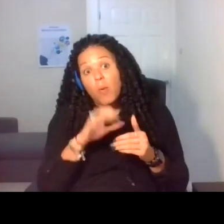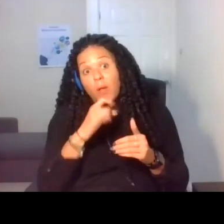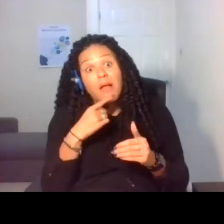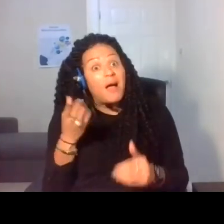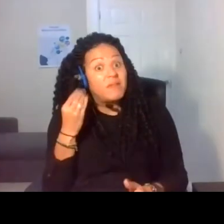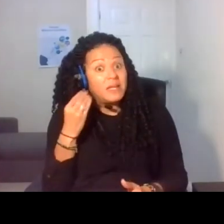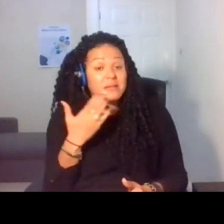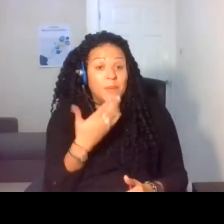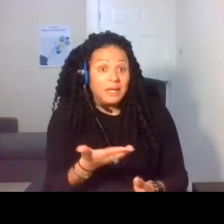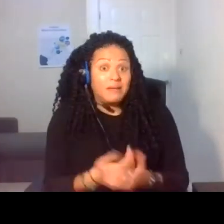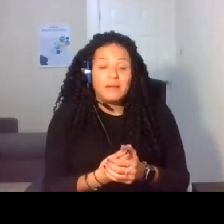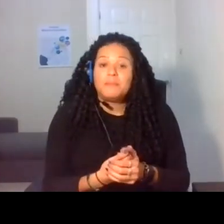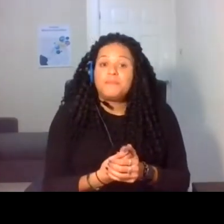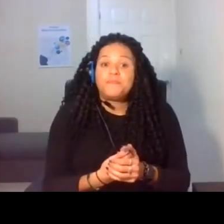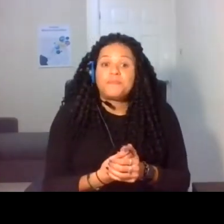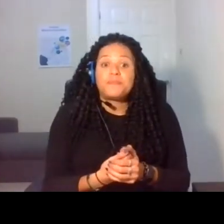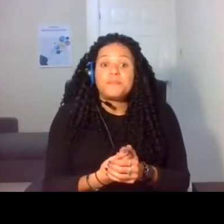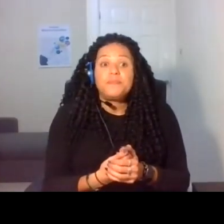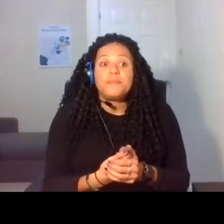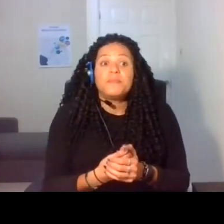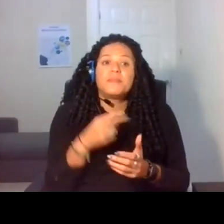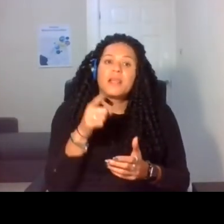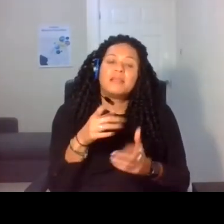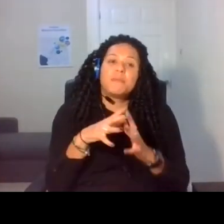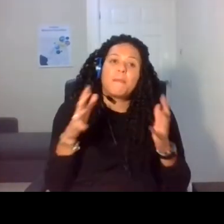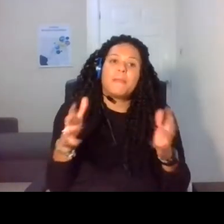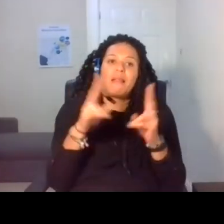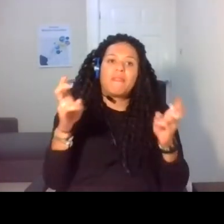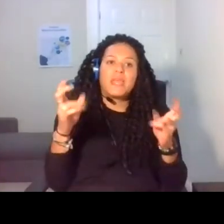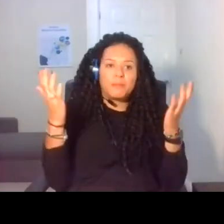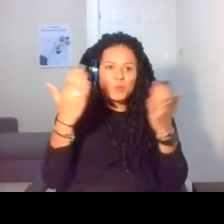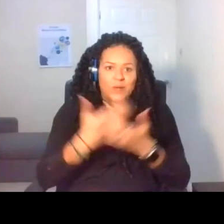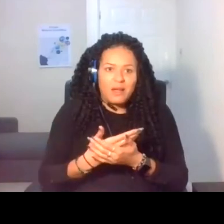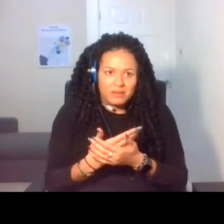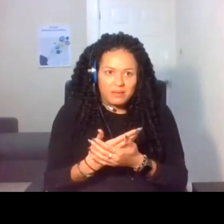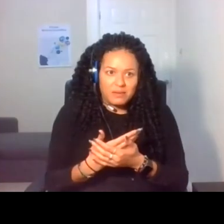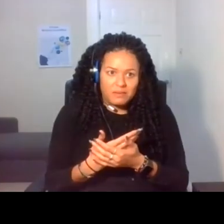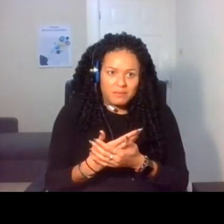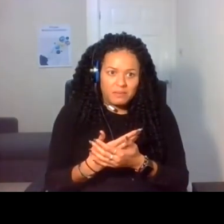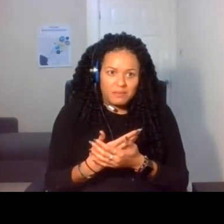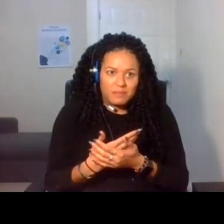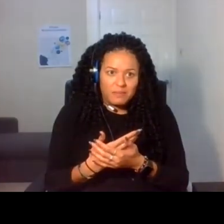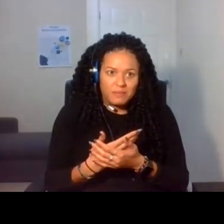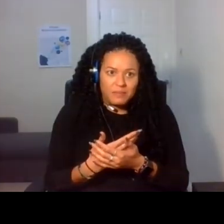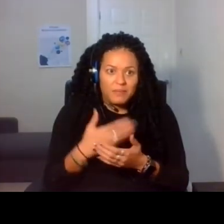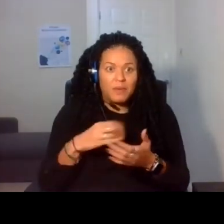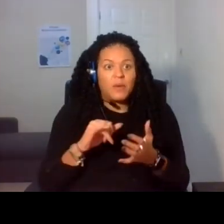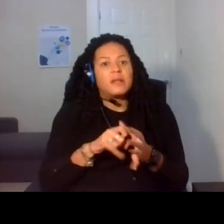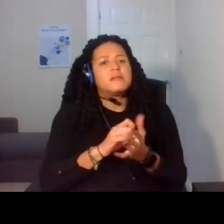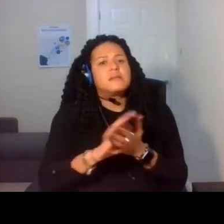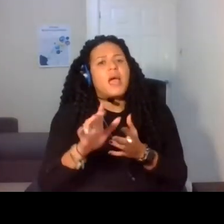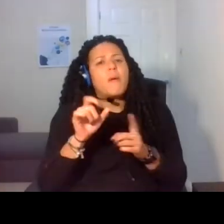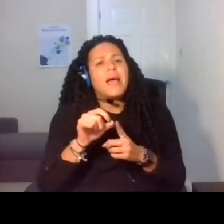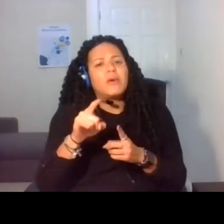well. And as it's been a big theme tonight, I want to just flag up Sarah Perry's new book,